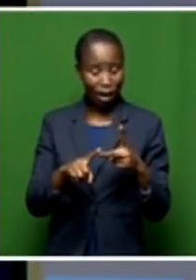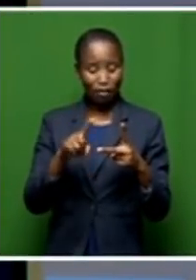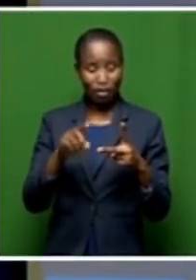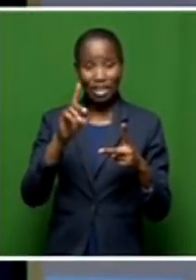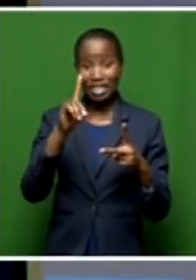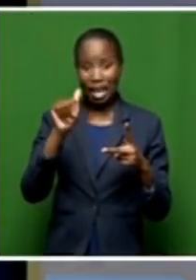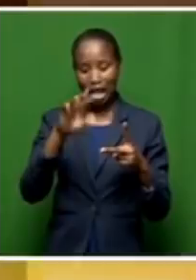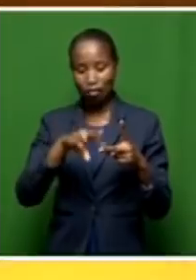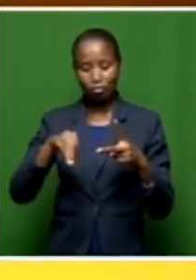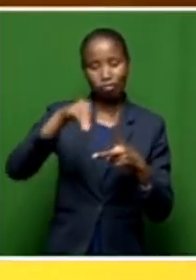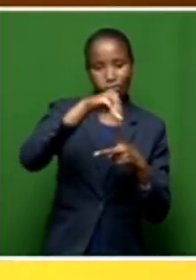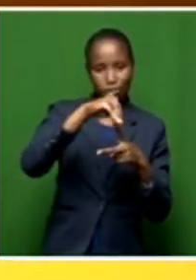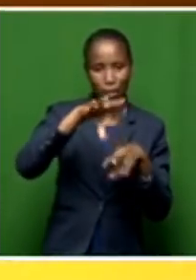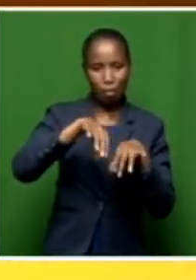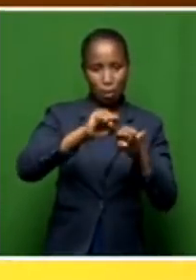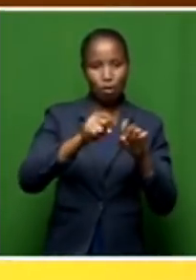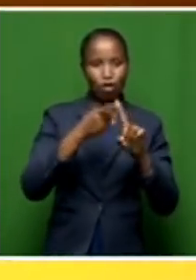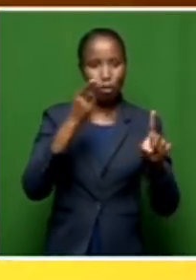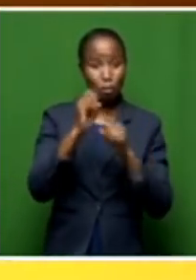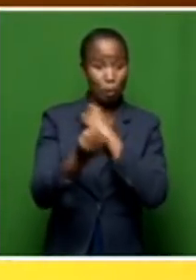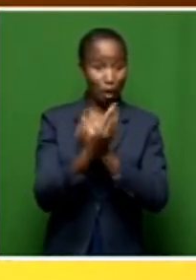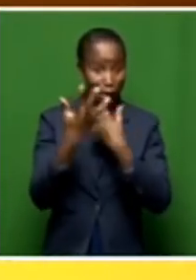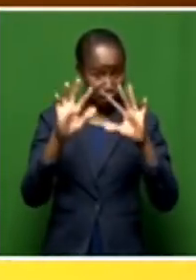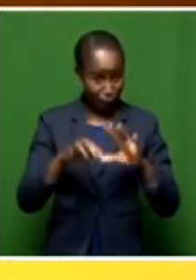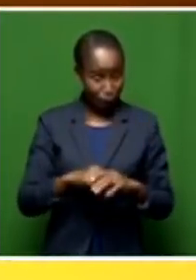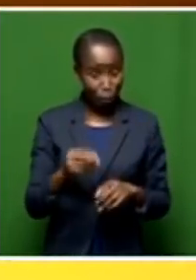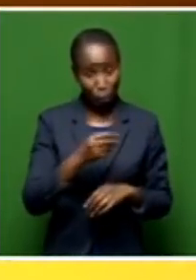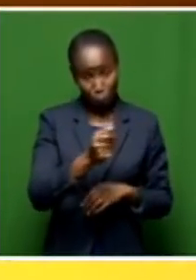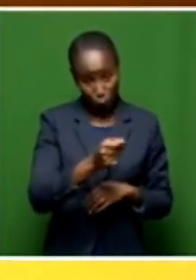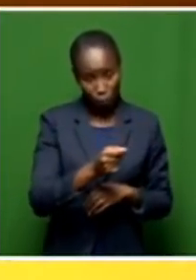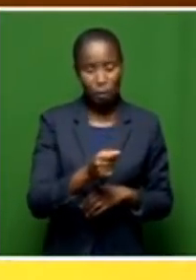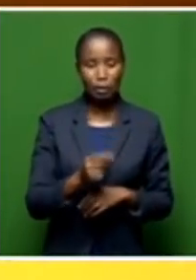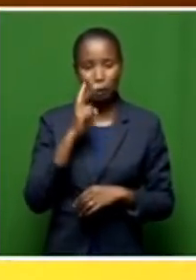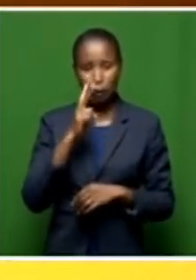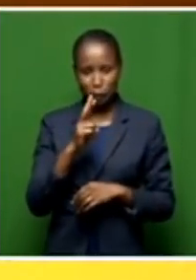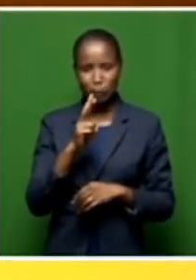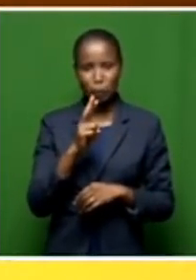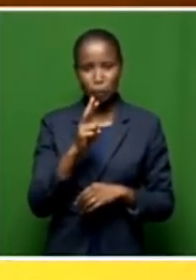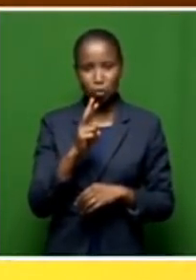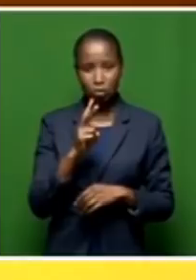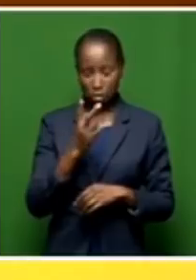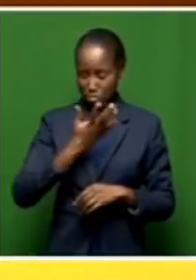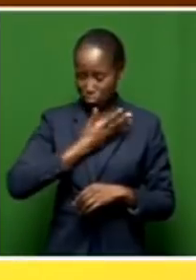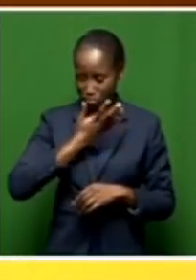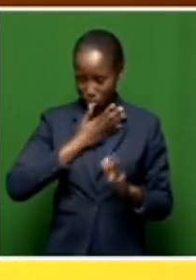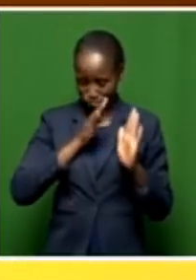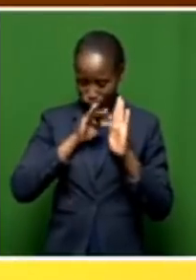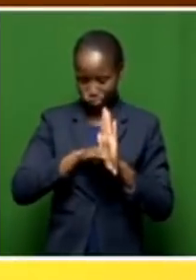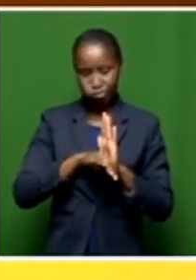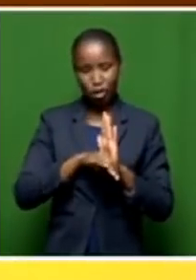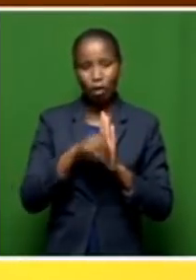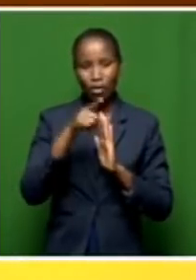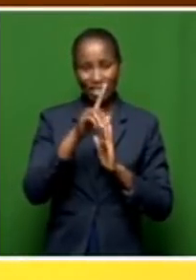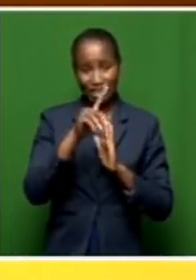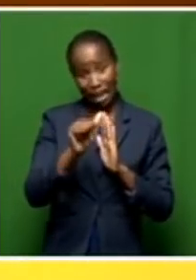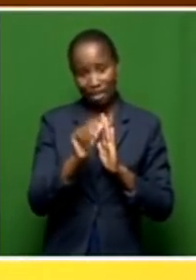Mpumalanga. We see the significant drop in support for the DA in the Western Cape. And it's going to be